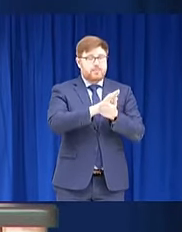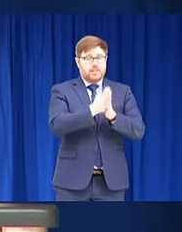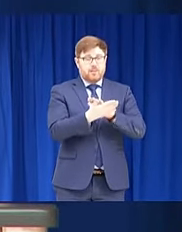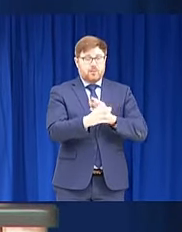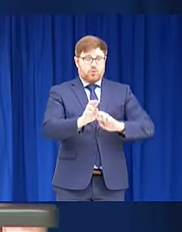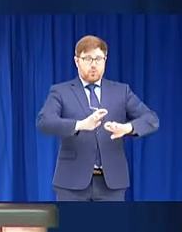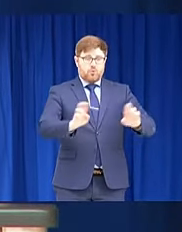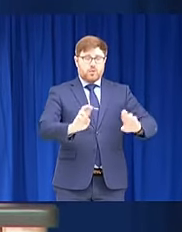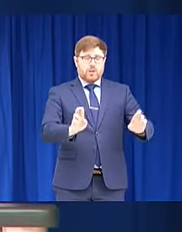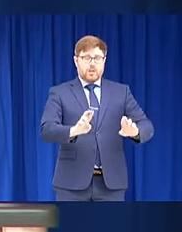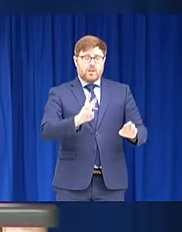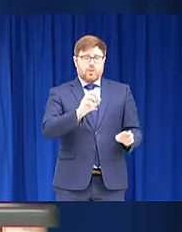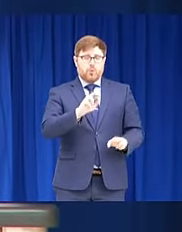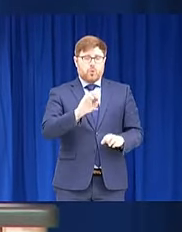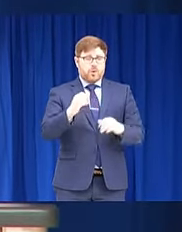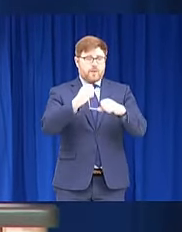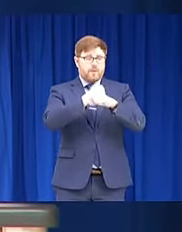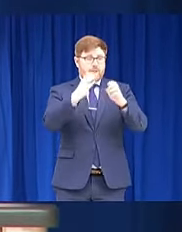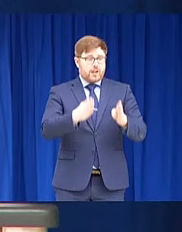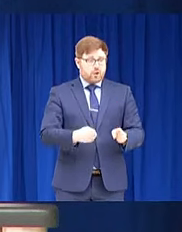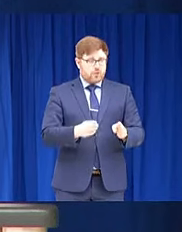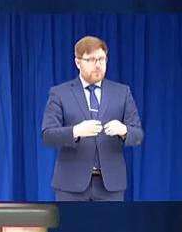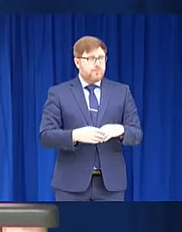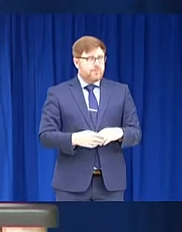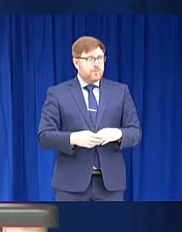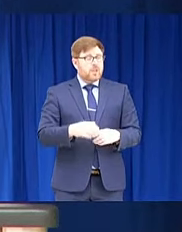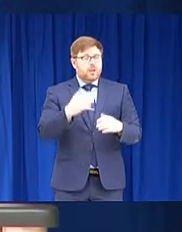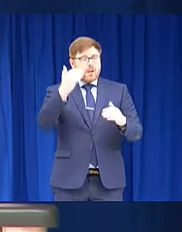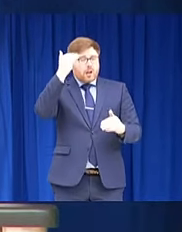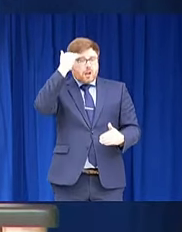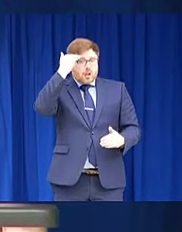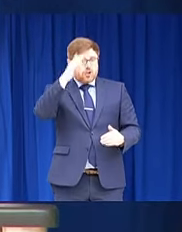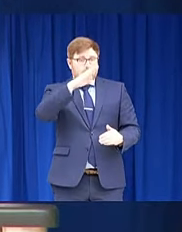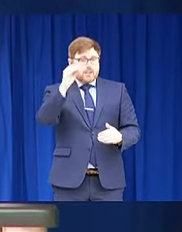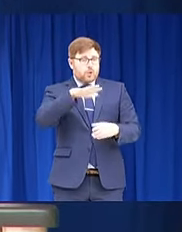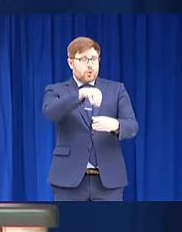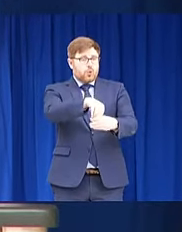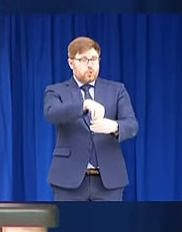Conscious inclusion is a warfighting imperative.